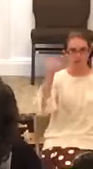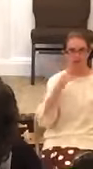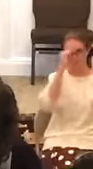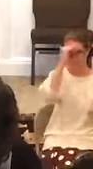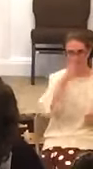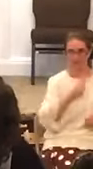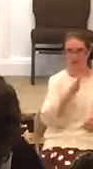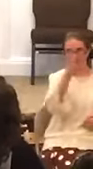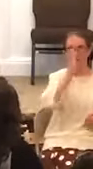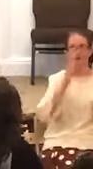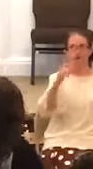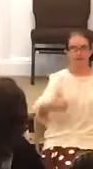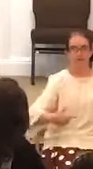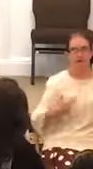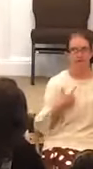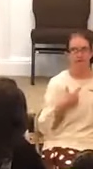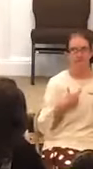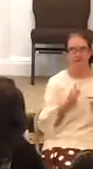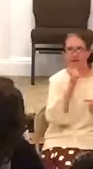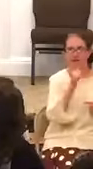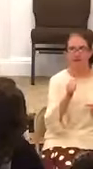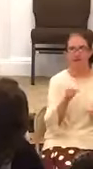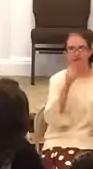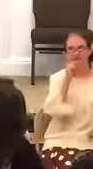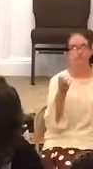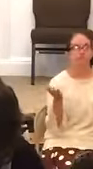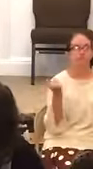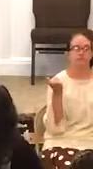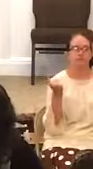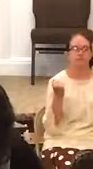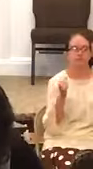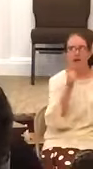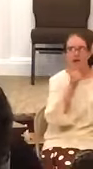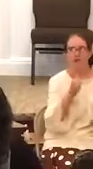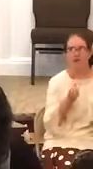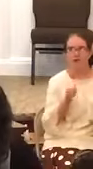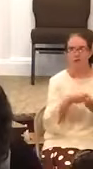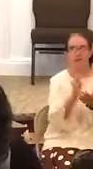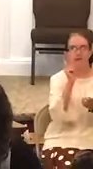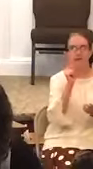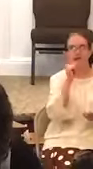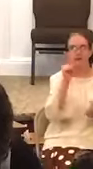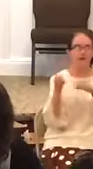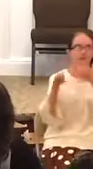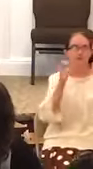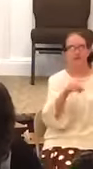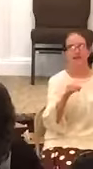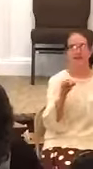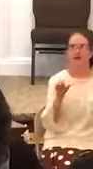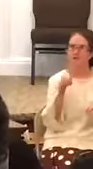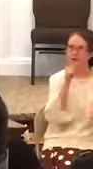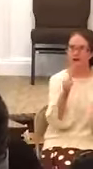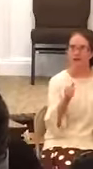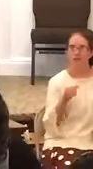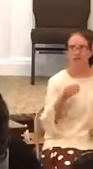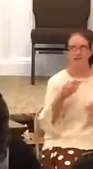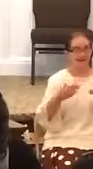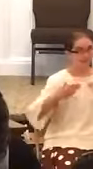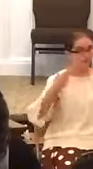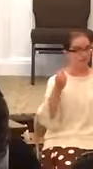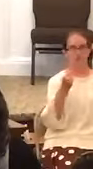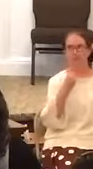man of God in your life. Not just to tell, come on. I don't get a kick out of telling you what to do. I don't. It doesn't thrill me at